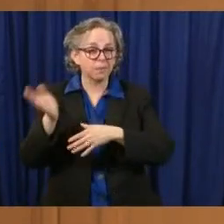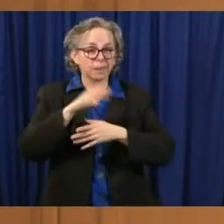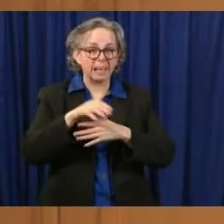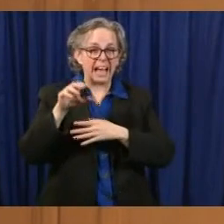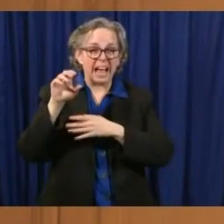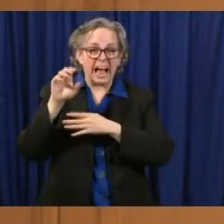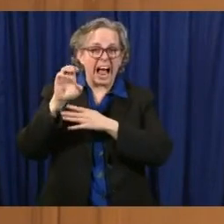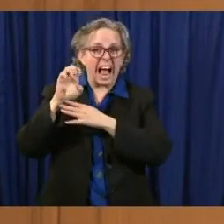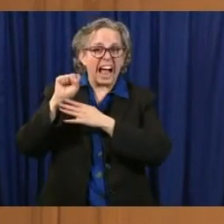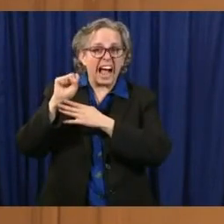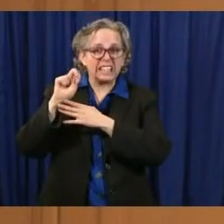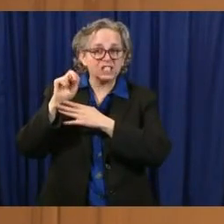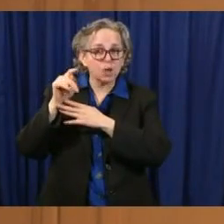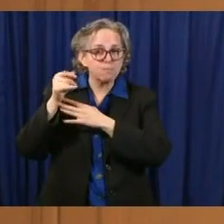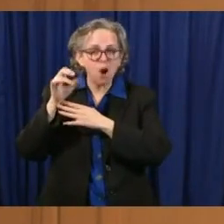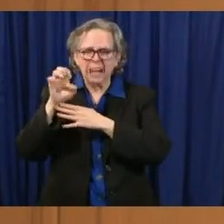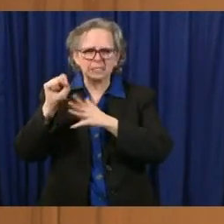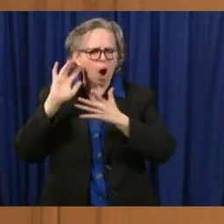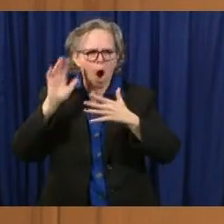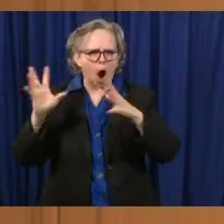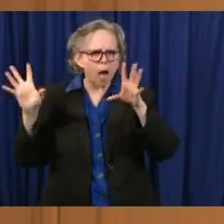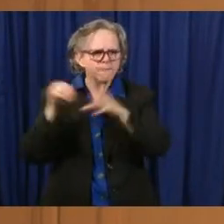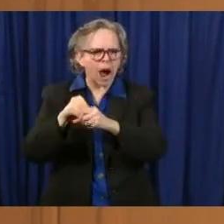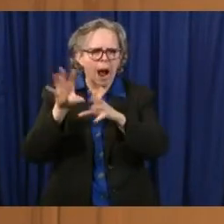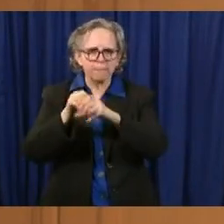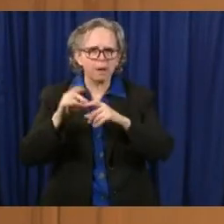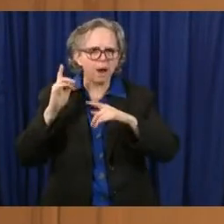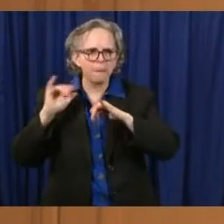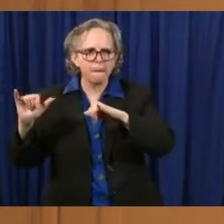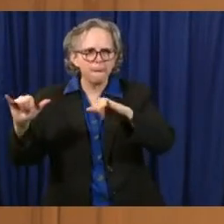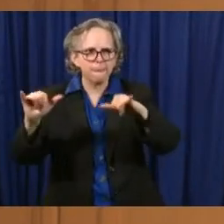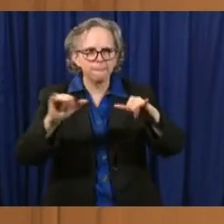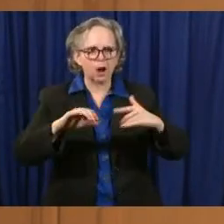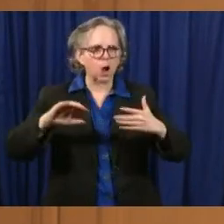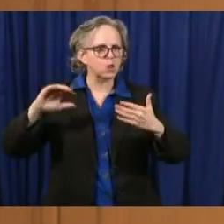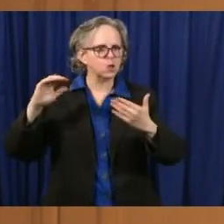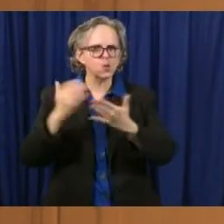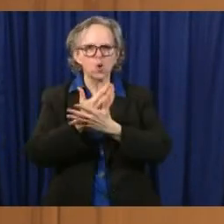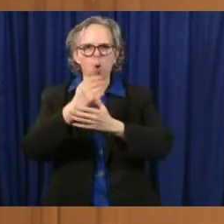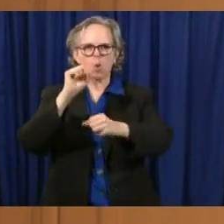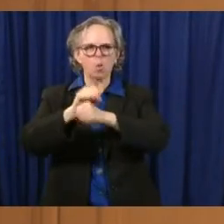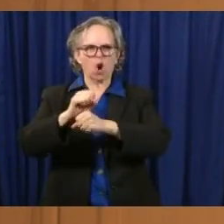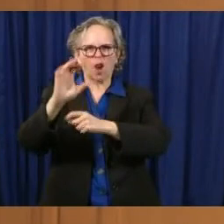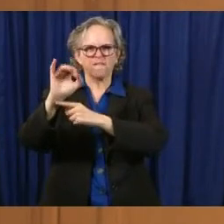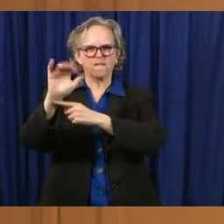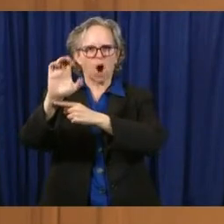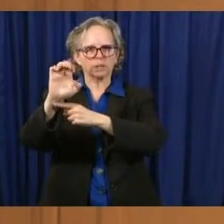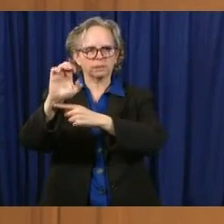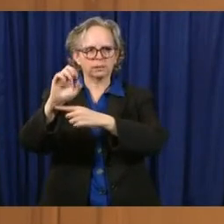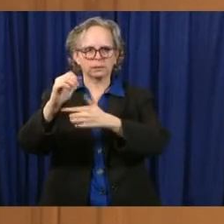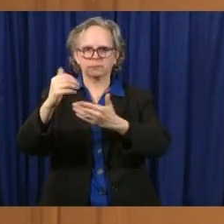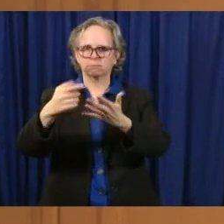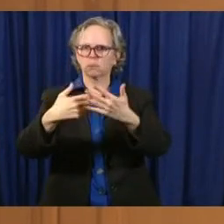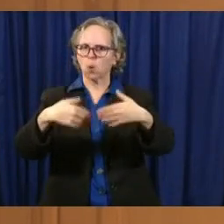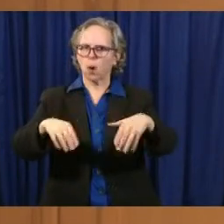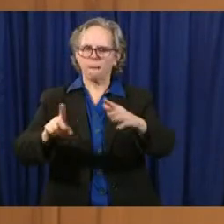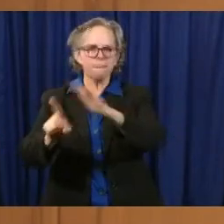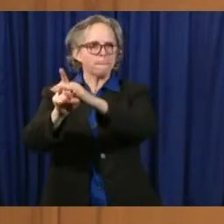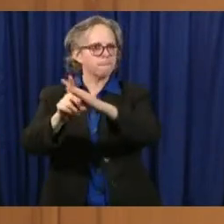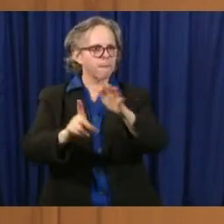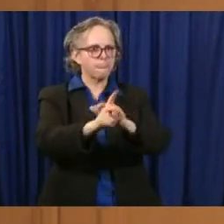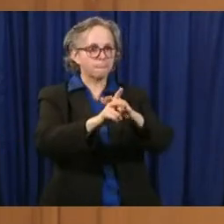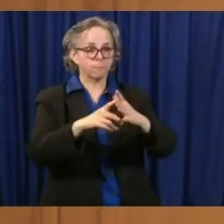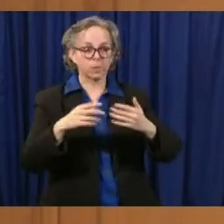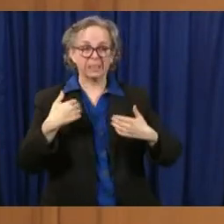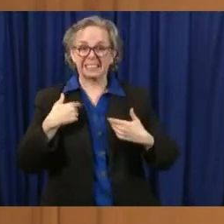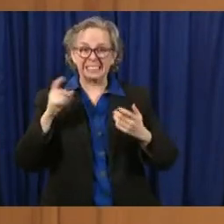this new workforce. So we knew this is where we'd have to land to be able to do something of this epic proportions. And again, we're